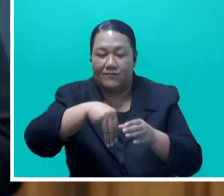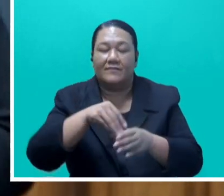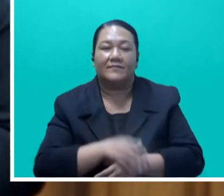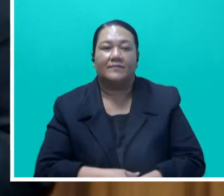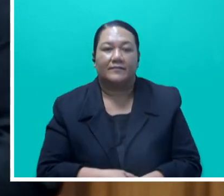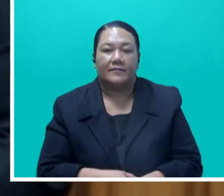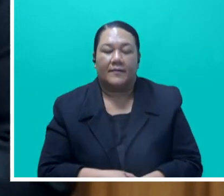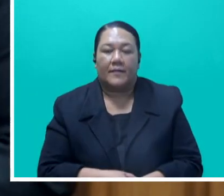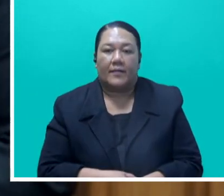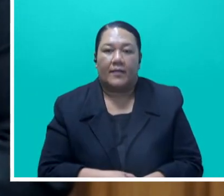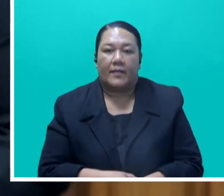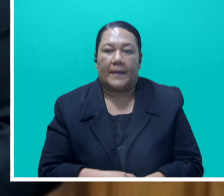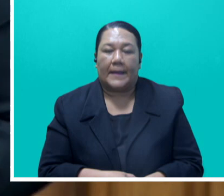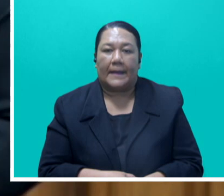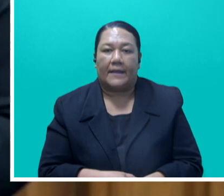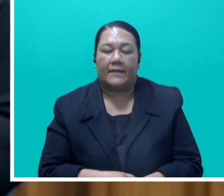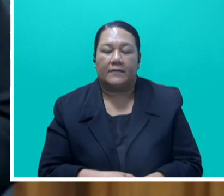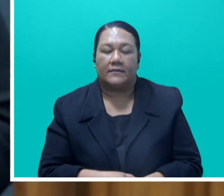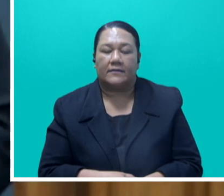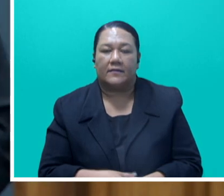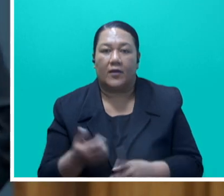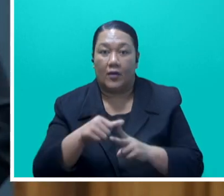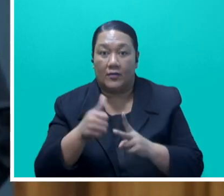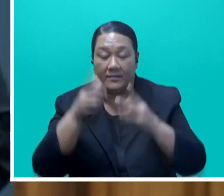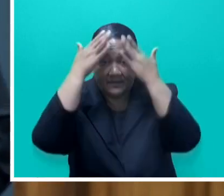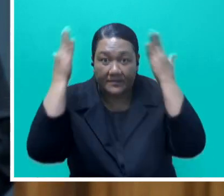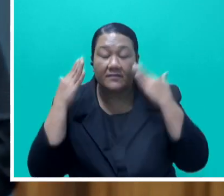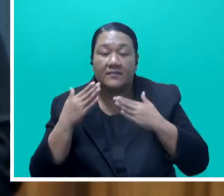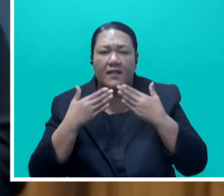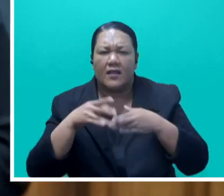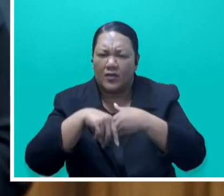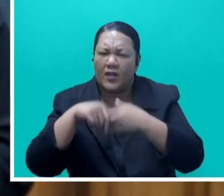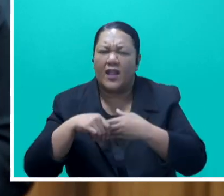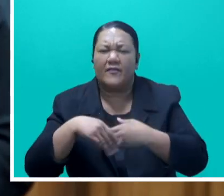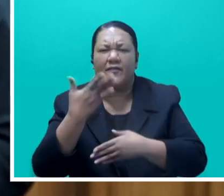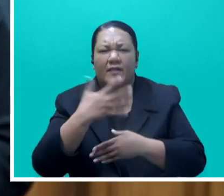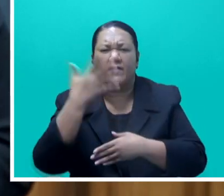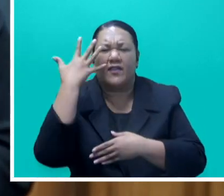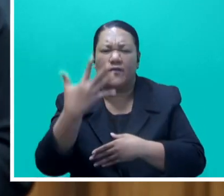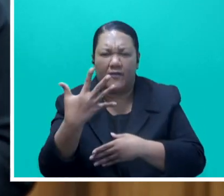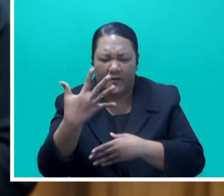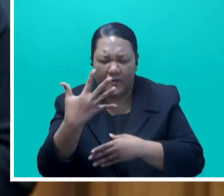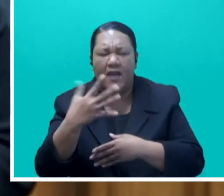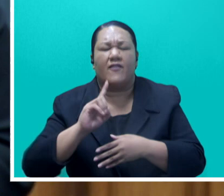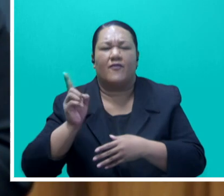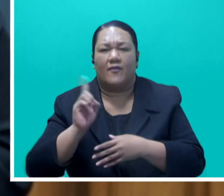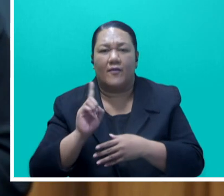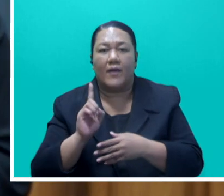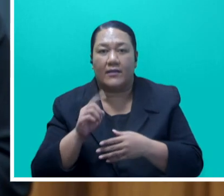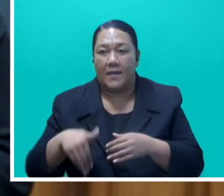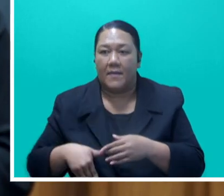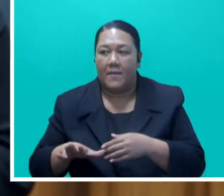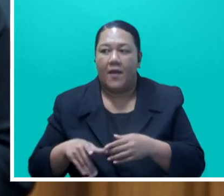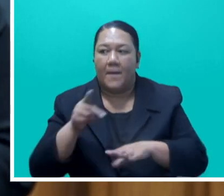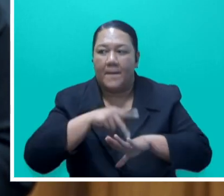Mr. Speaker, sir, on the same note, I congratulate all 55 members of Parliament for a hard-fought campaign and success in making